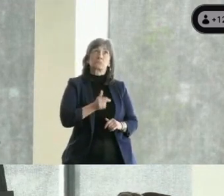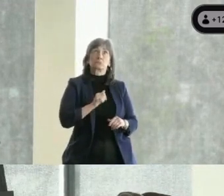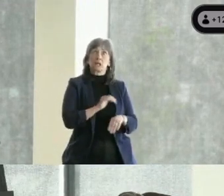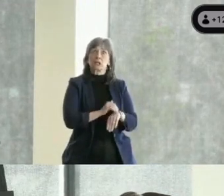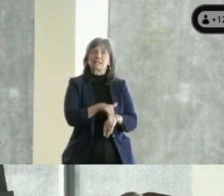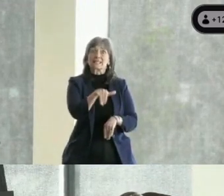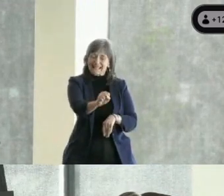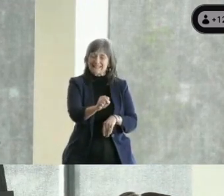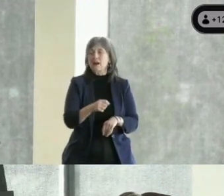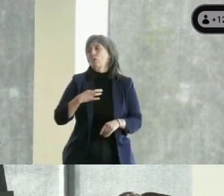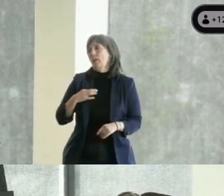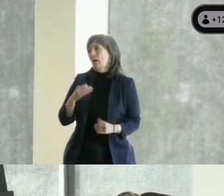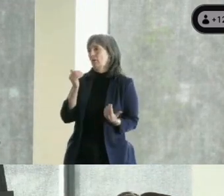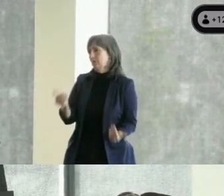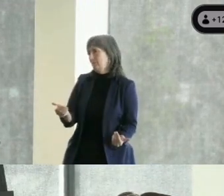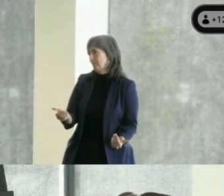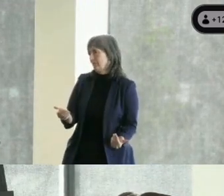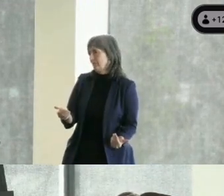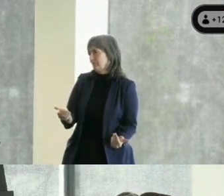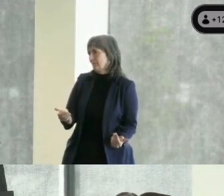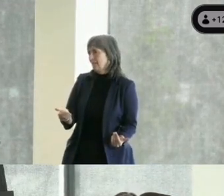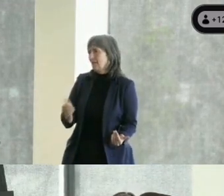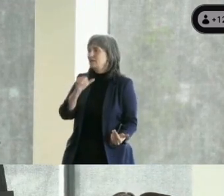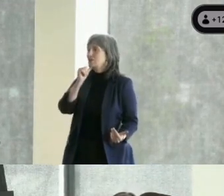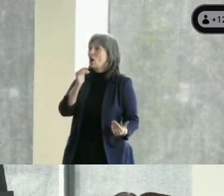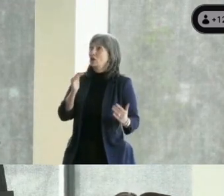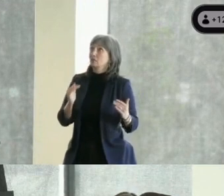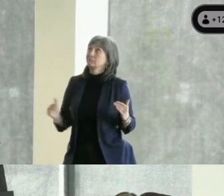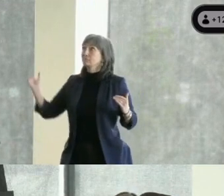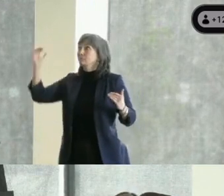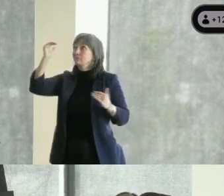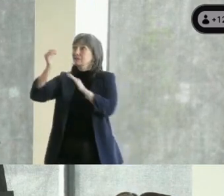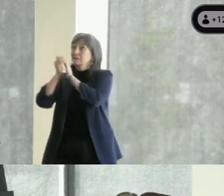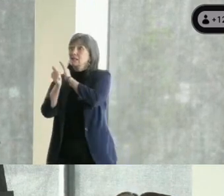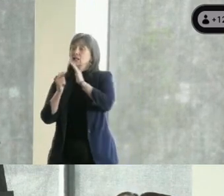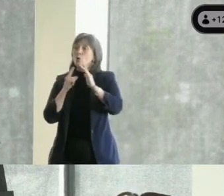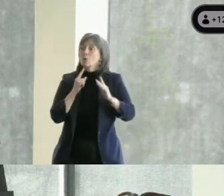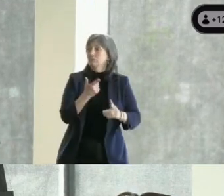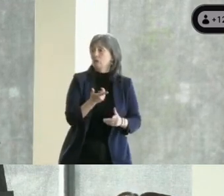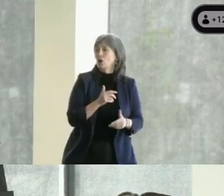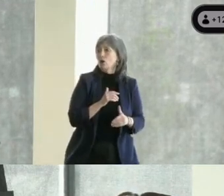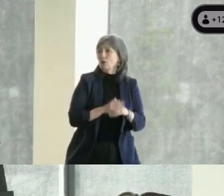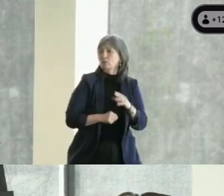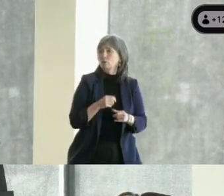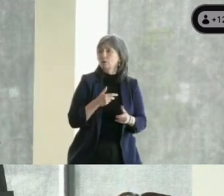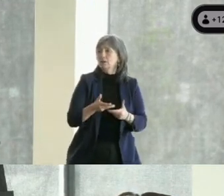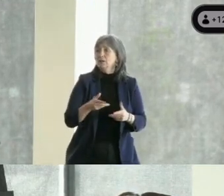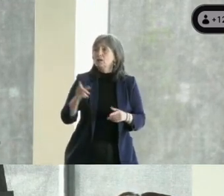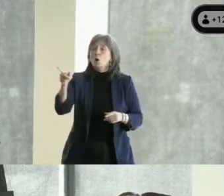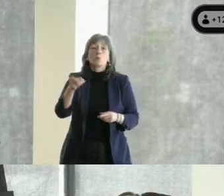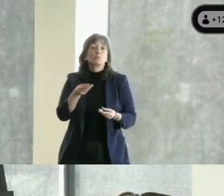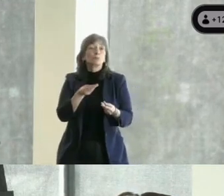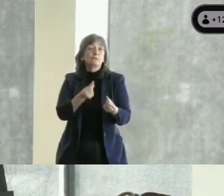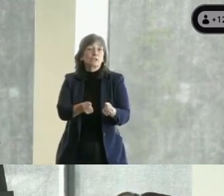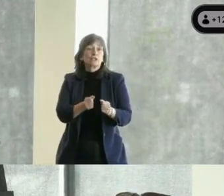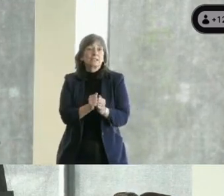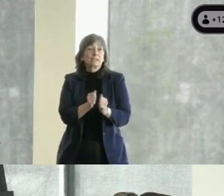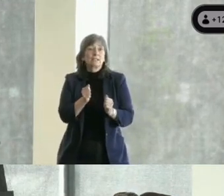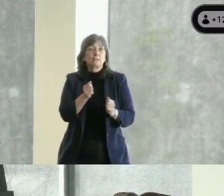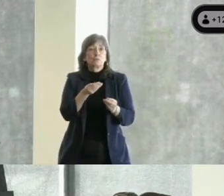comfortable, and that doesn't rank on any hierarchy of skill. So yeah.